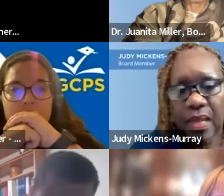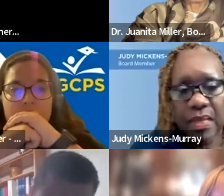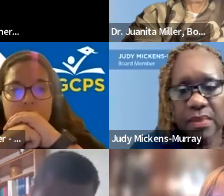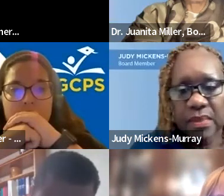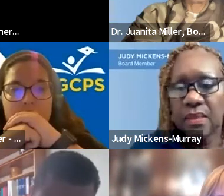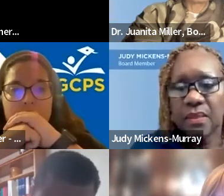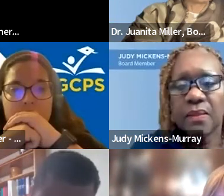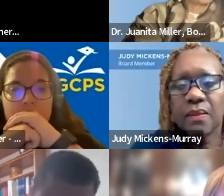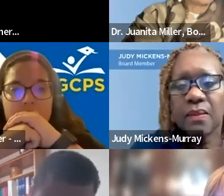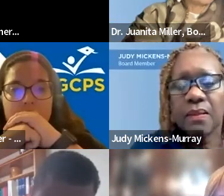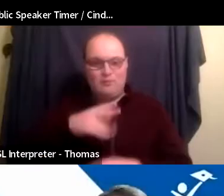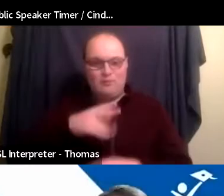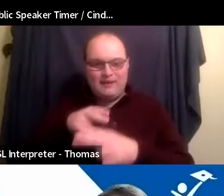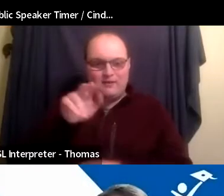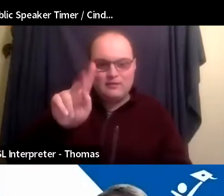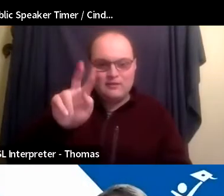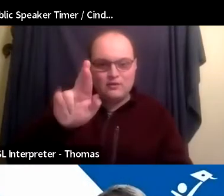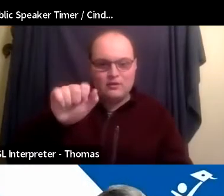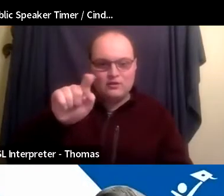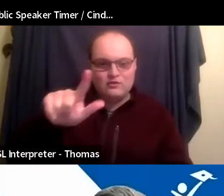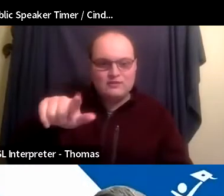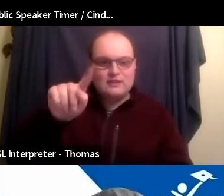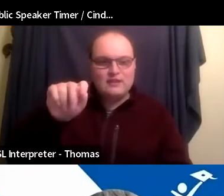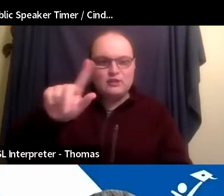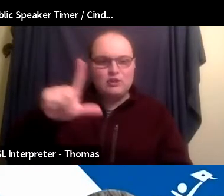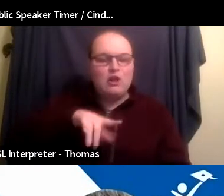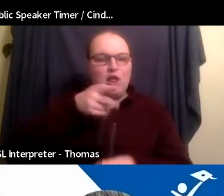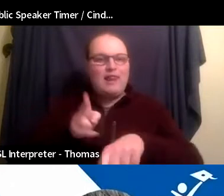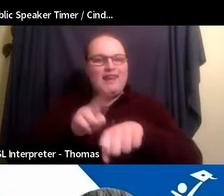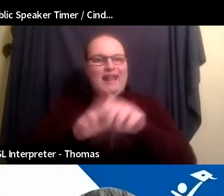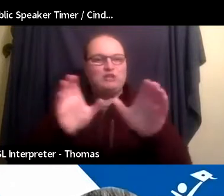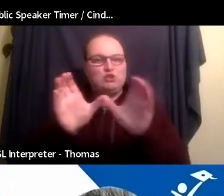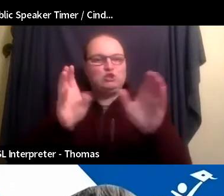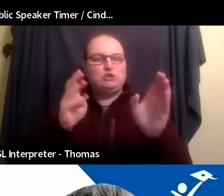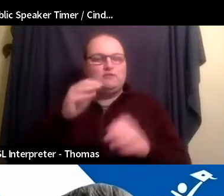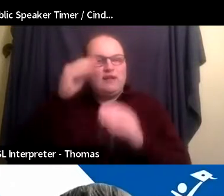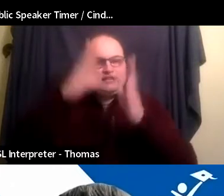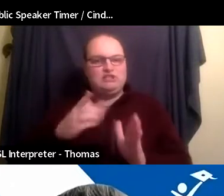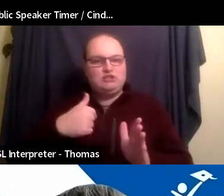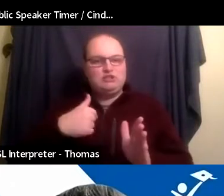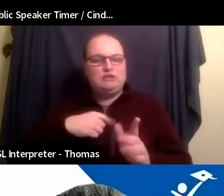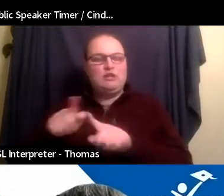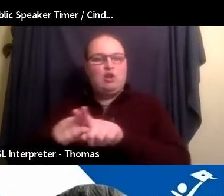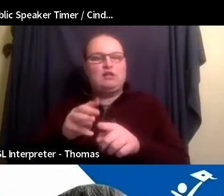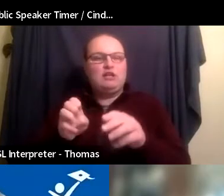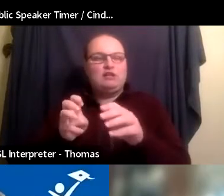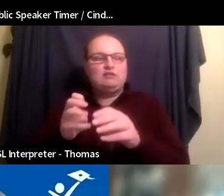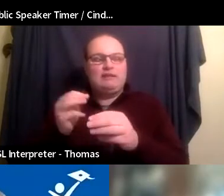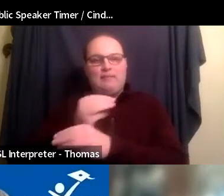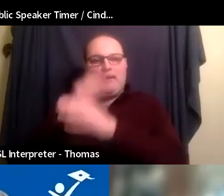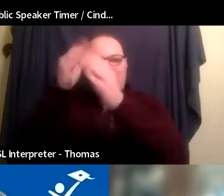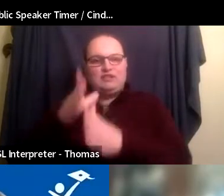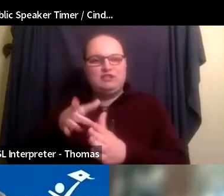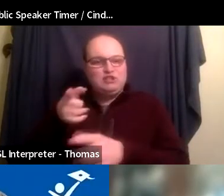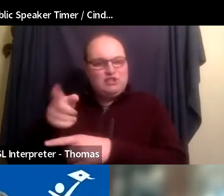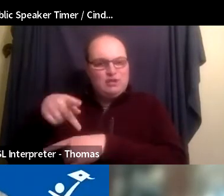Good evening. My name is Christy Tull. I'm a national board certified teacher. I am also the math ILT at Pointer Ridge and have worked here for